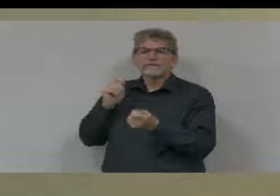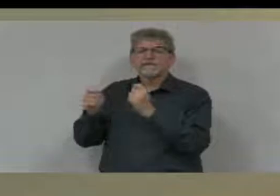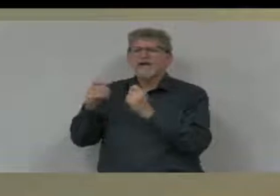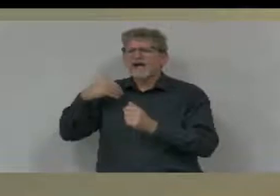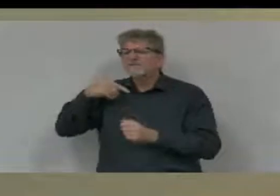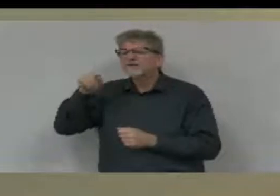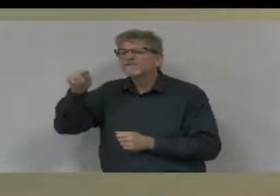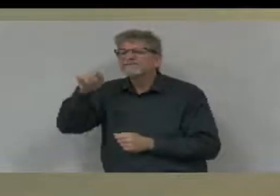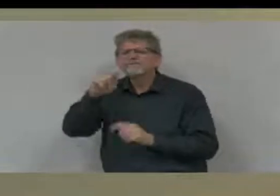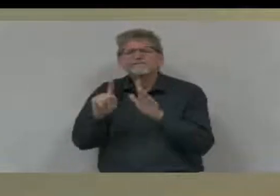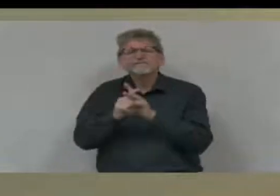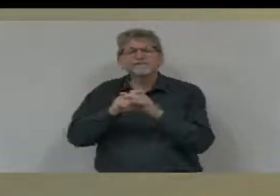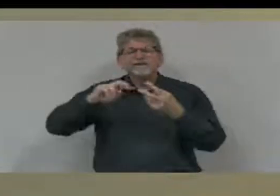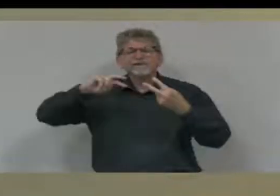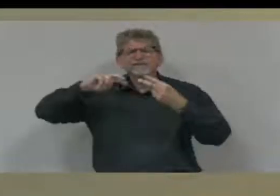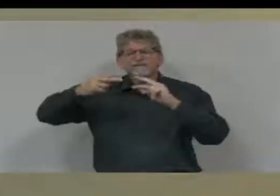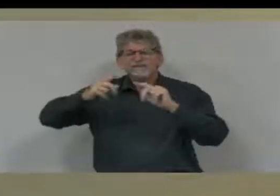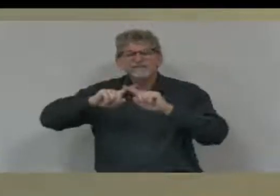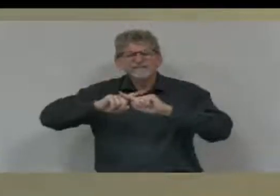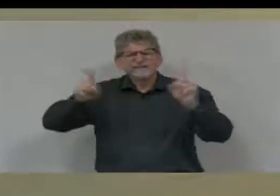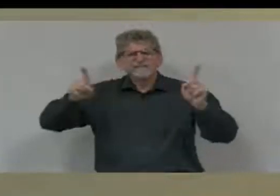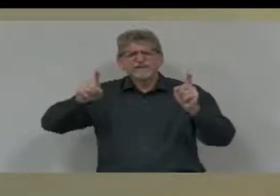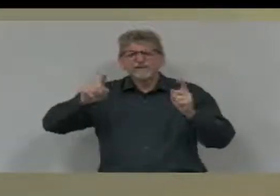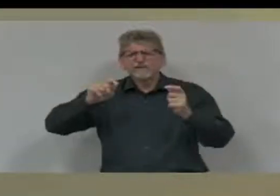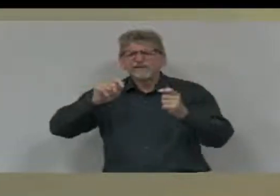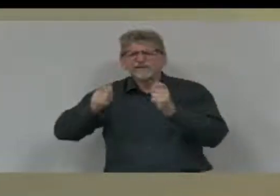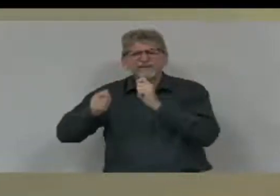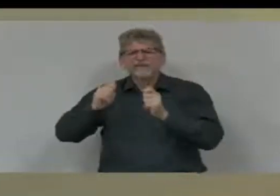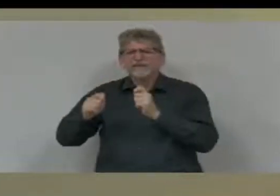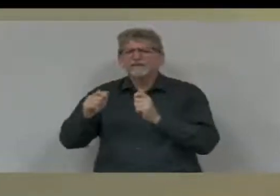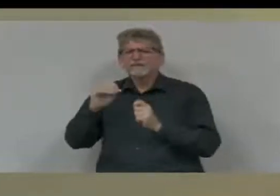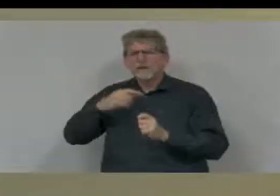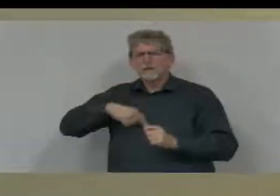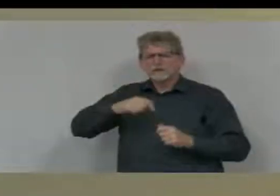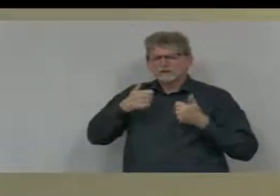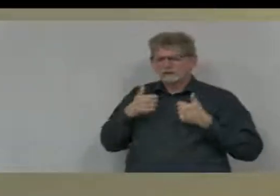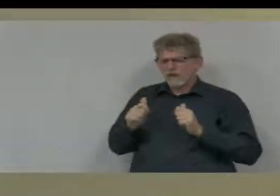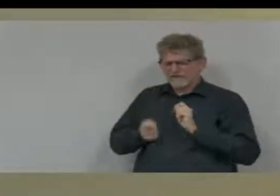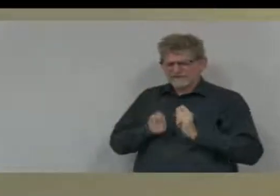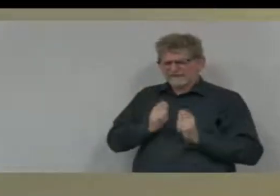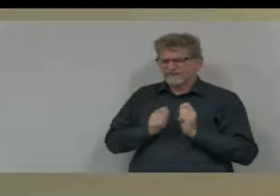of are, we can encompass that time frame as best we can at this point.